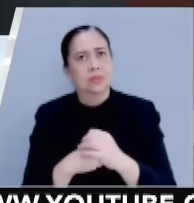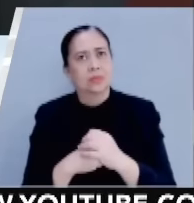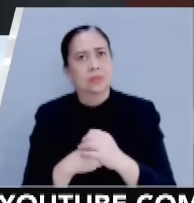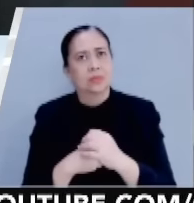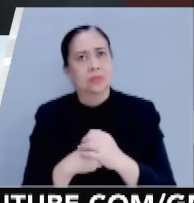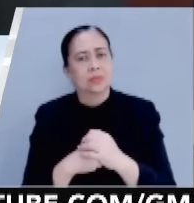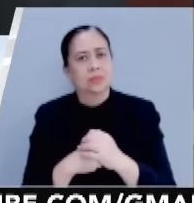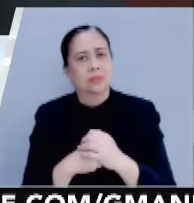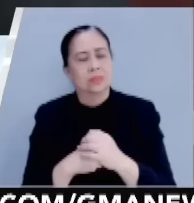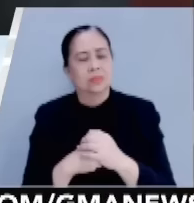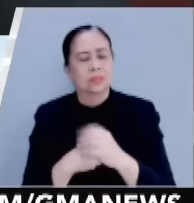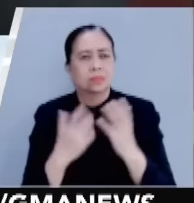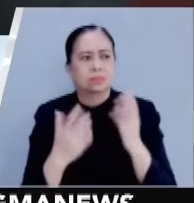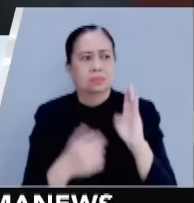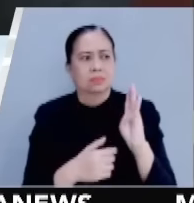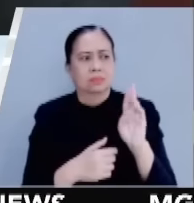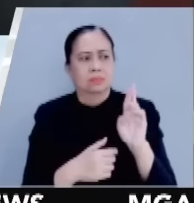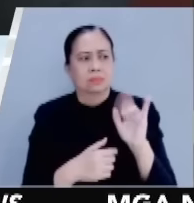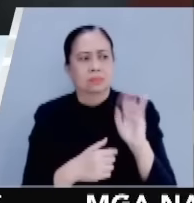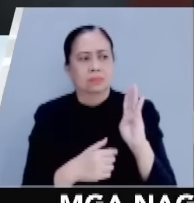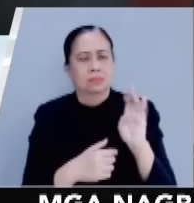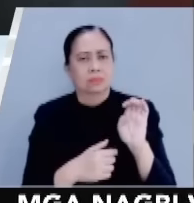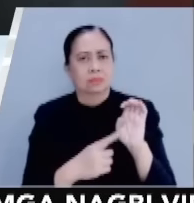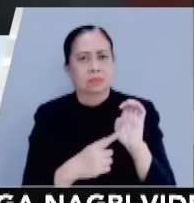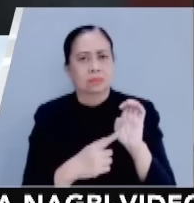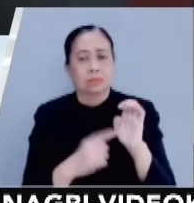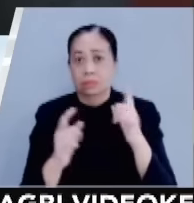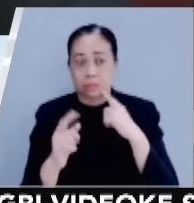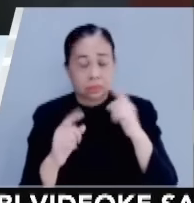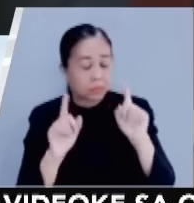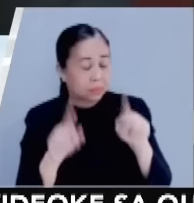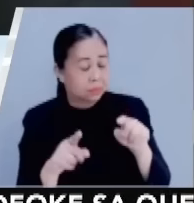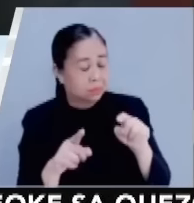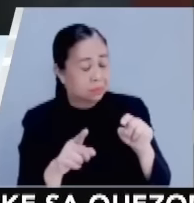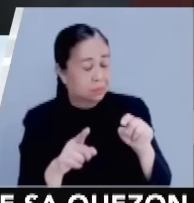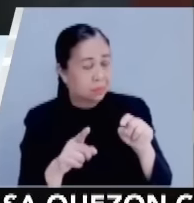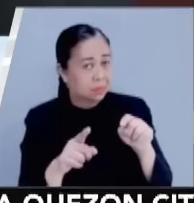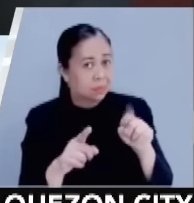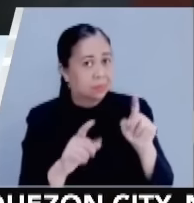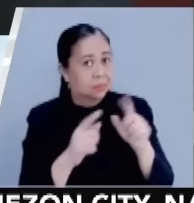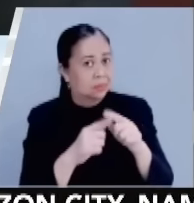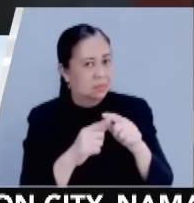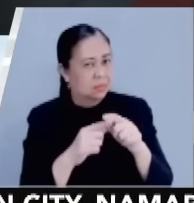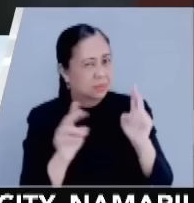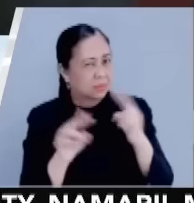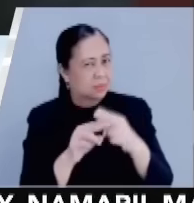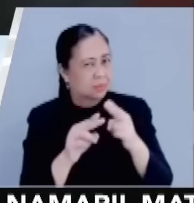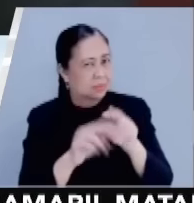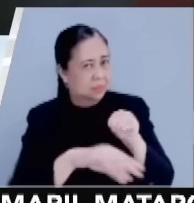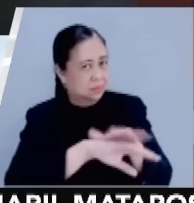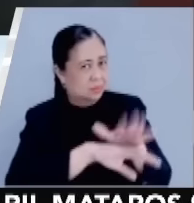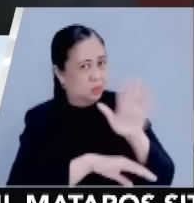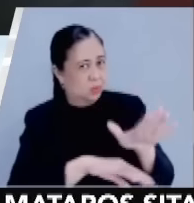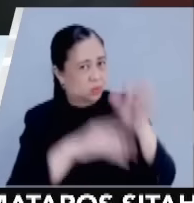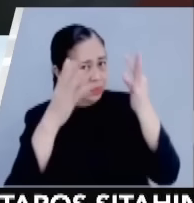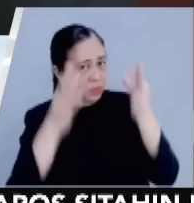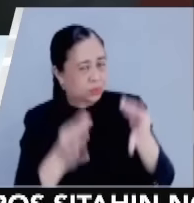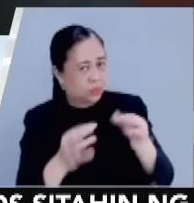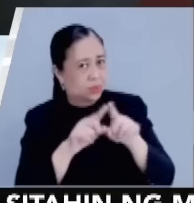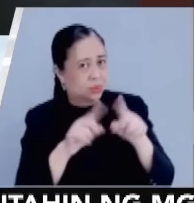bribe, because if... Or should I say, it is a means to influence your decision being the hope?